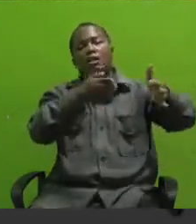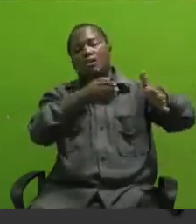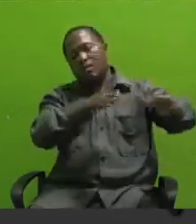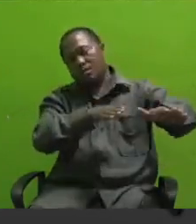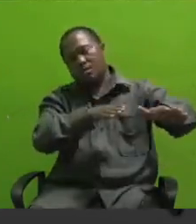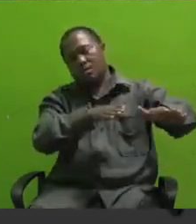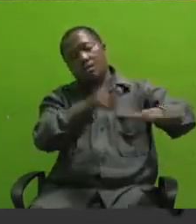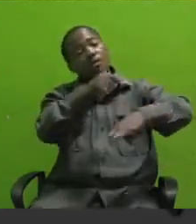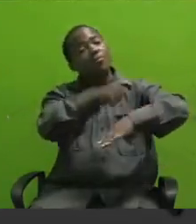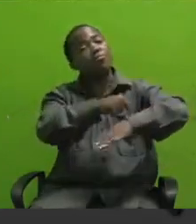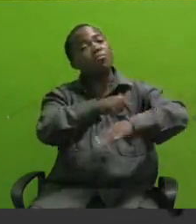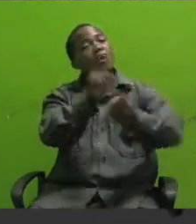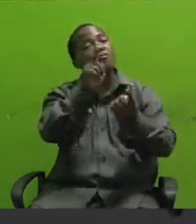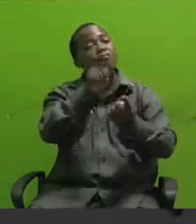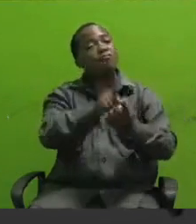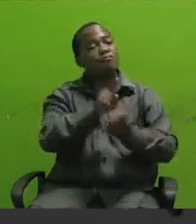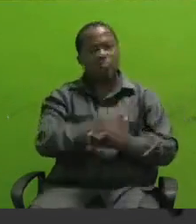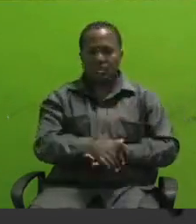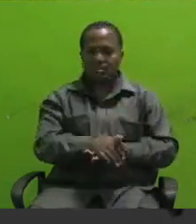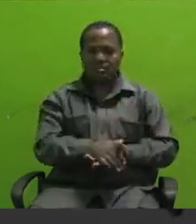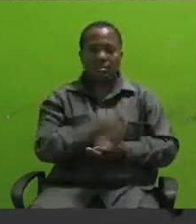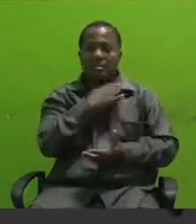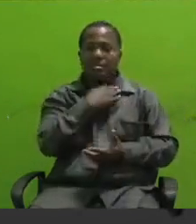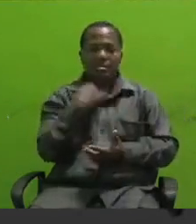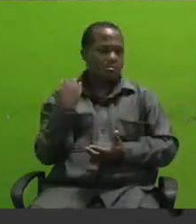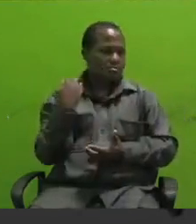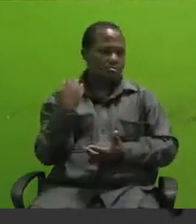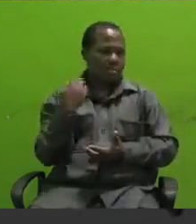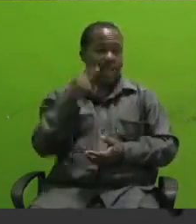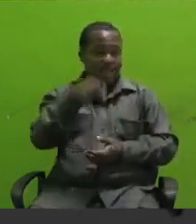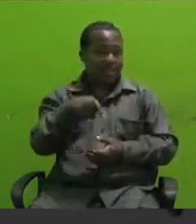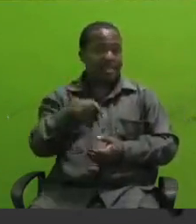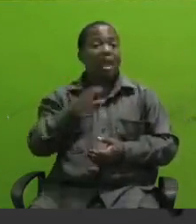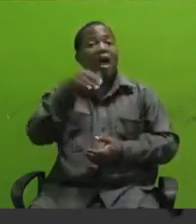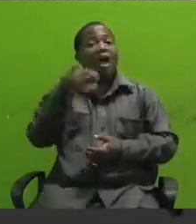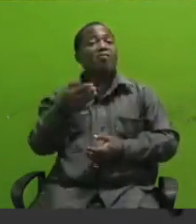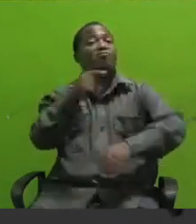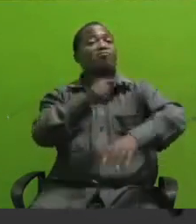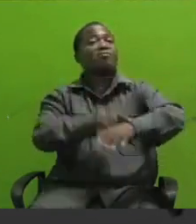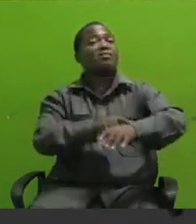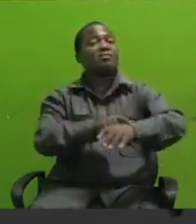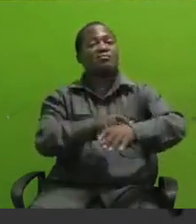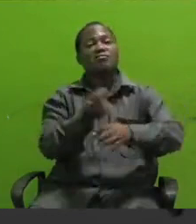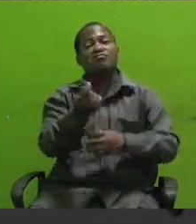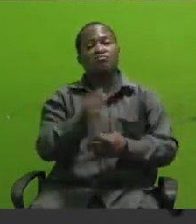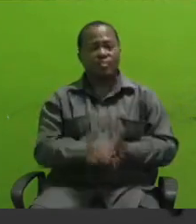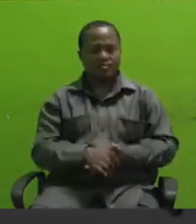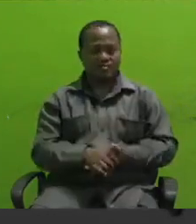time. Within a short time can be killed or after a few days.